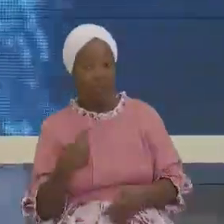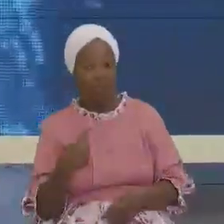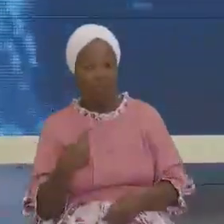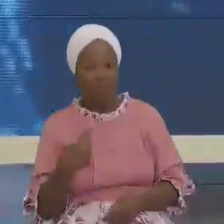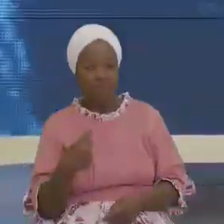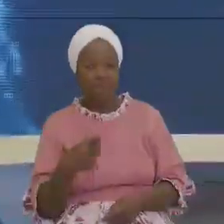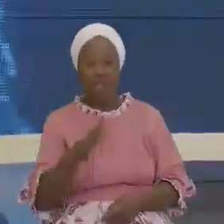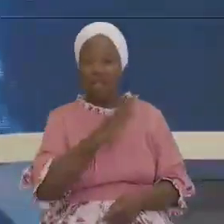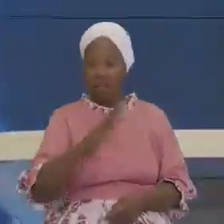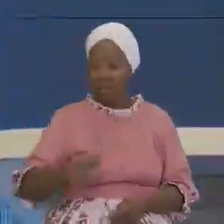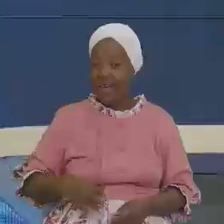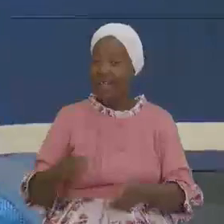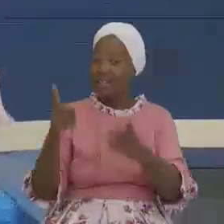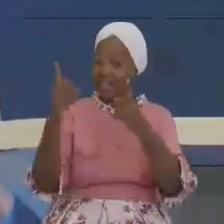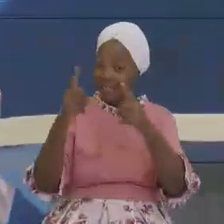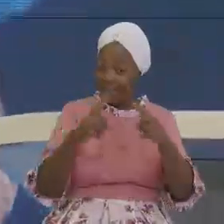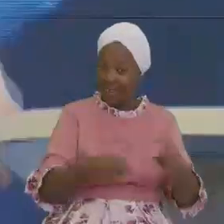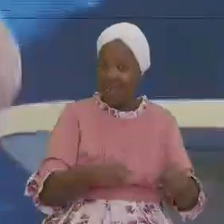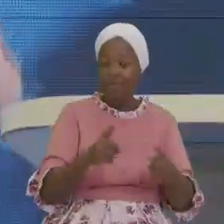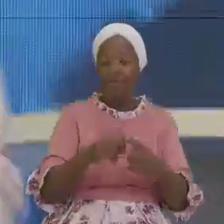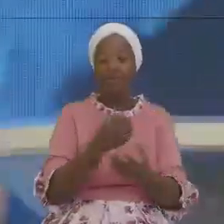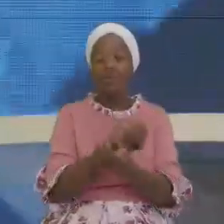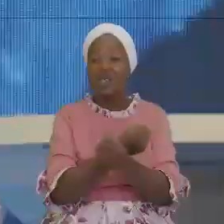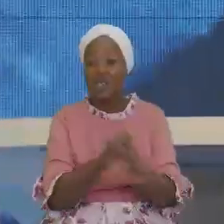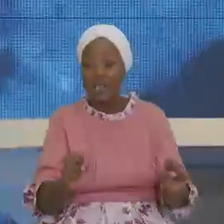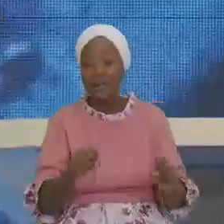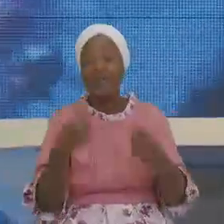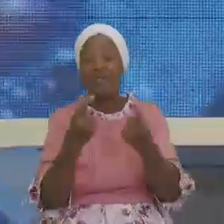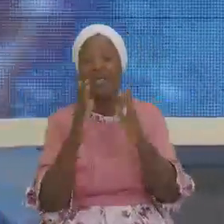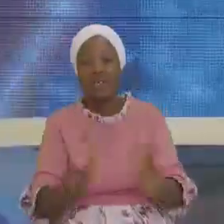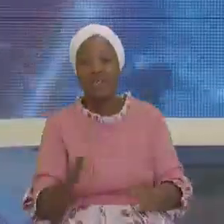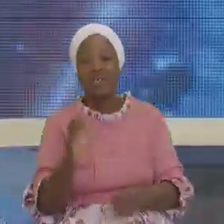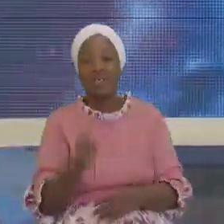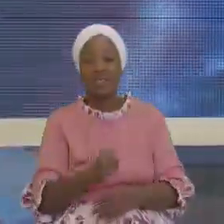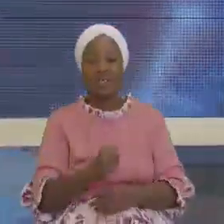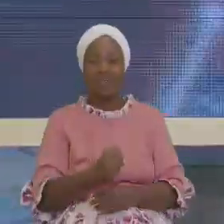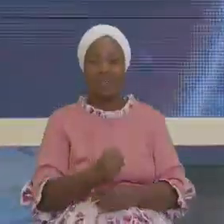Christ came to save sinners.